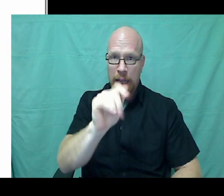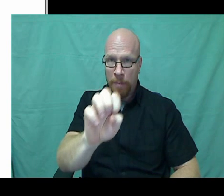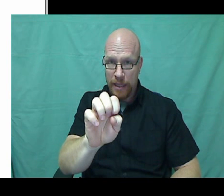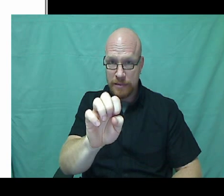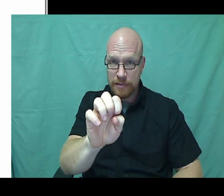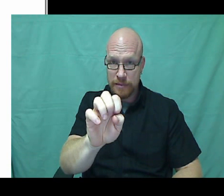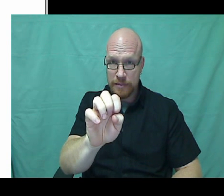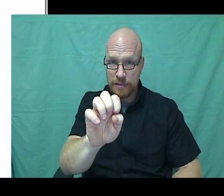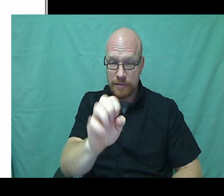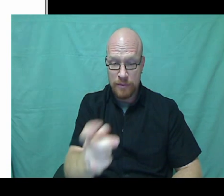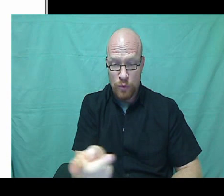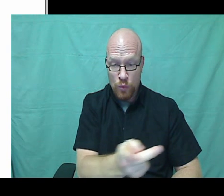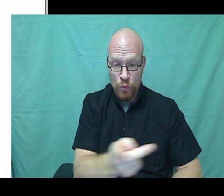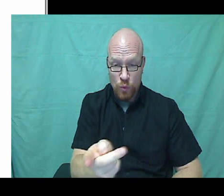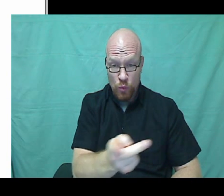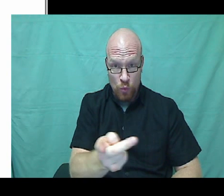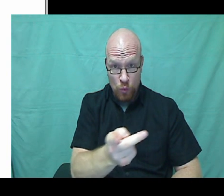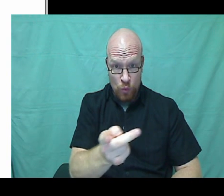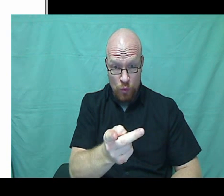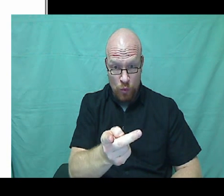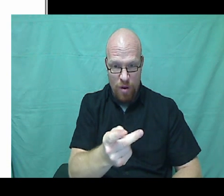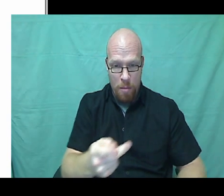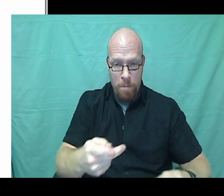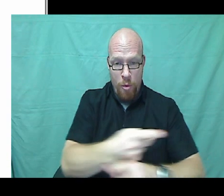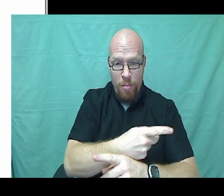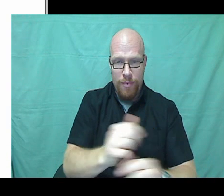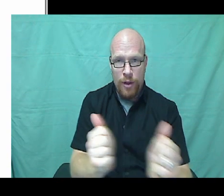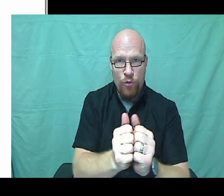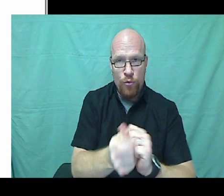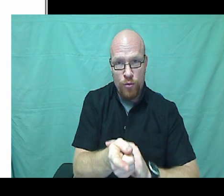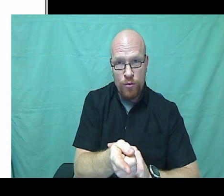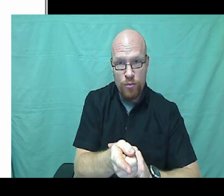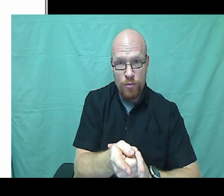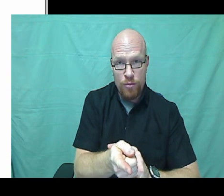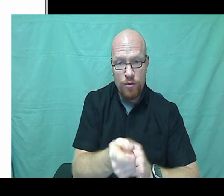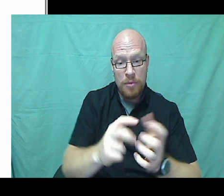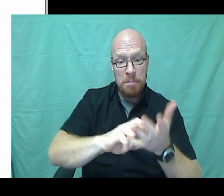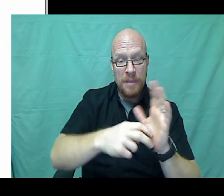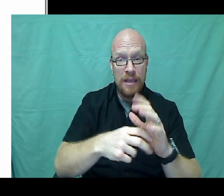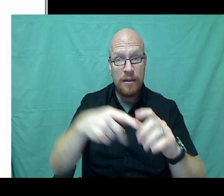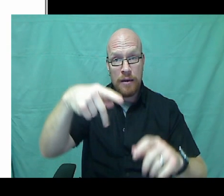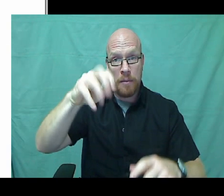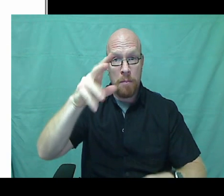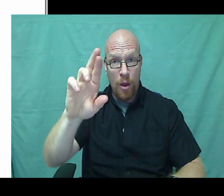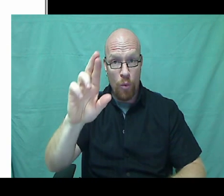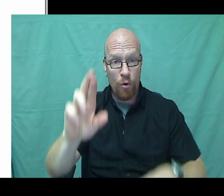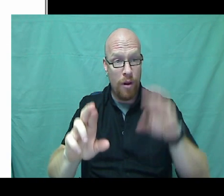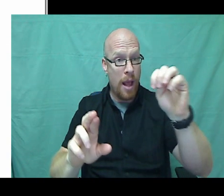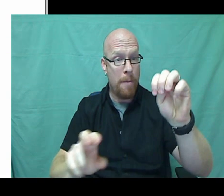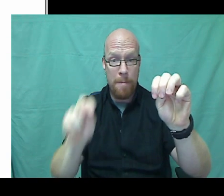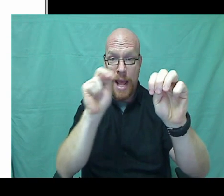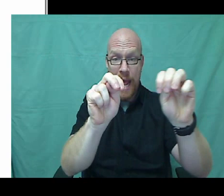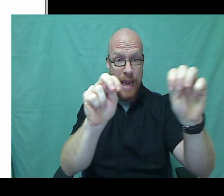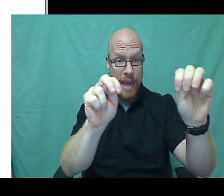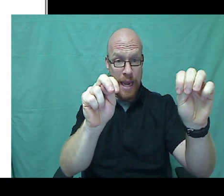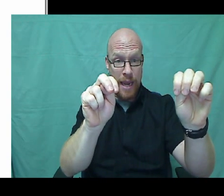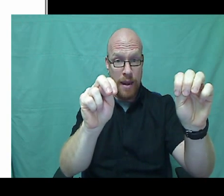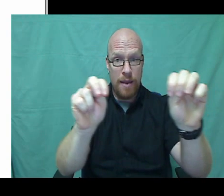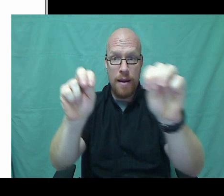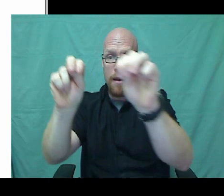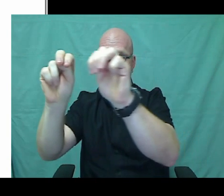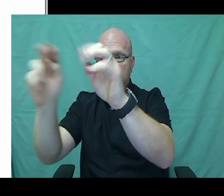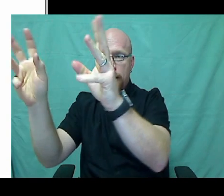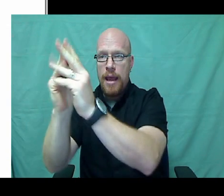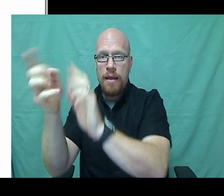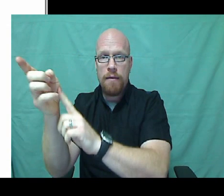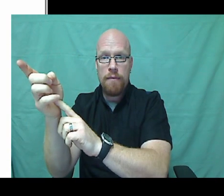n power. Notice the a's show the bases are matching. And that means our two powers, m